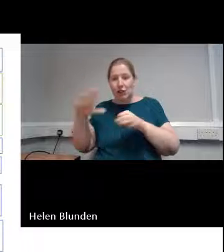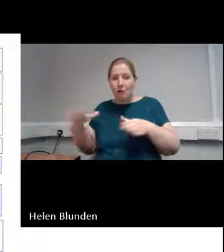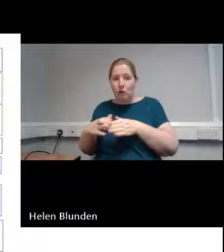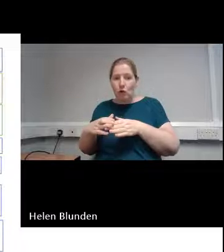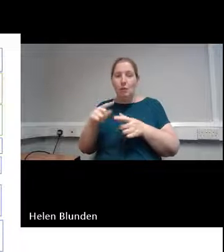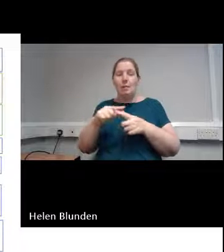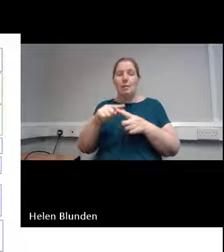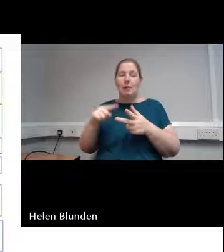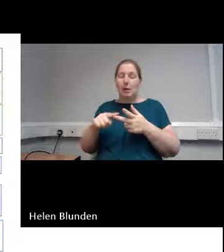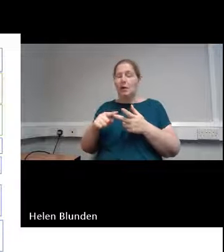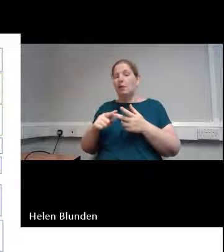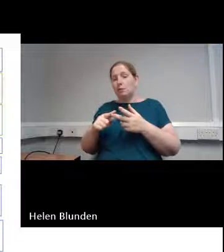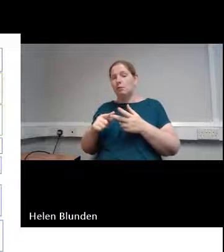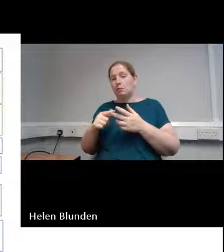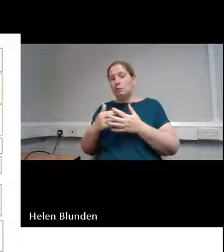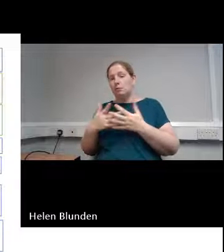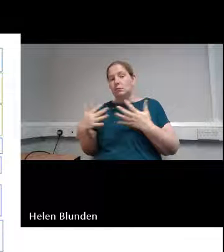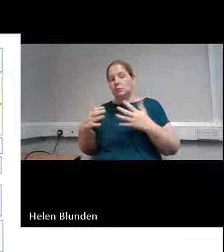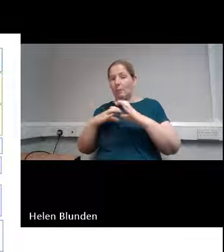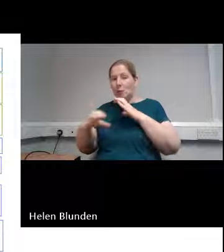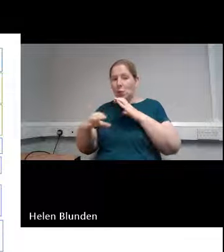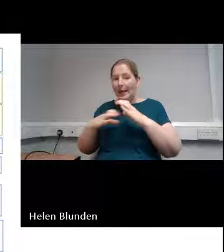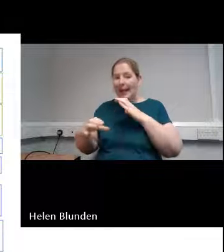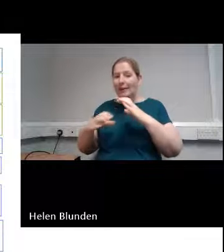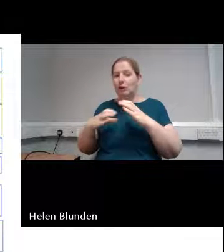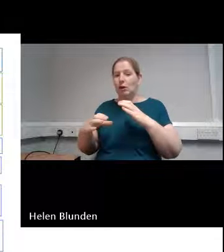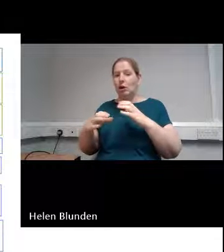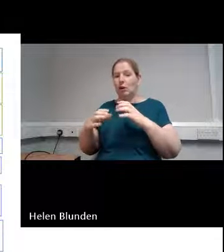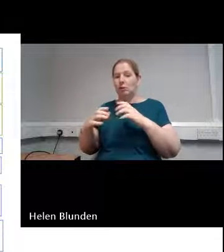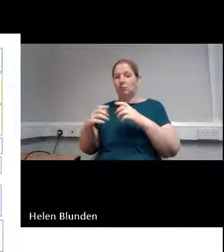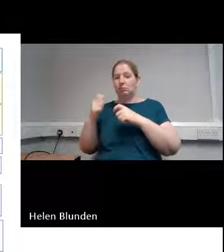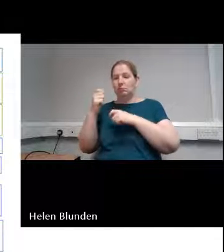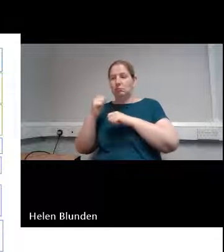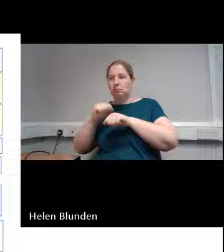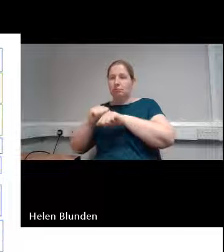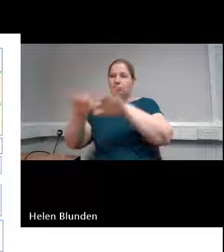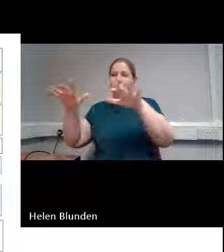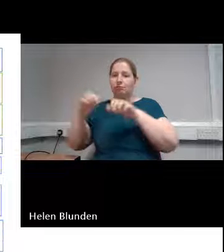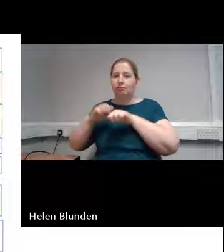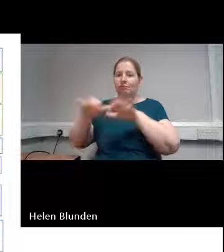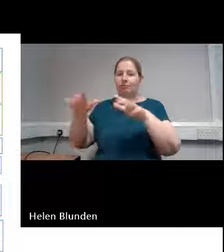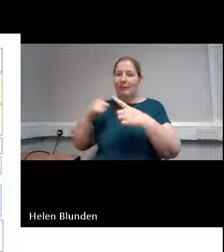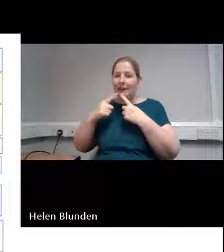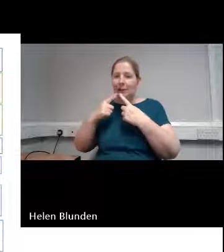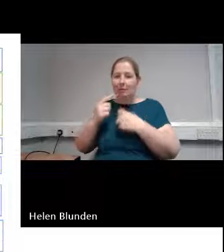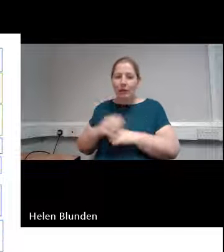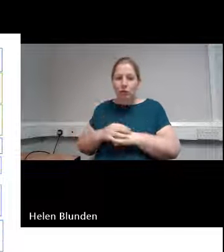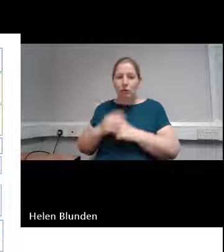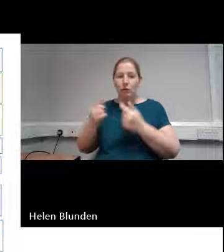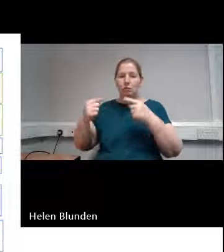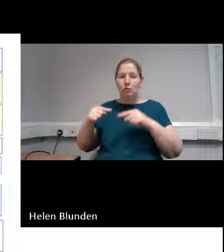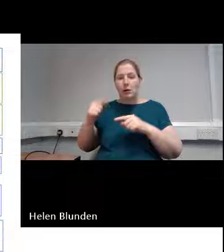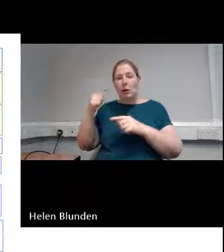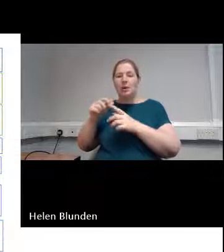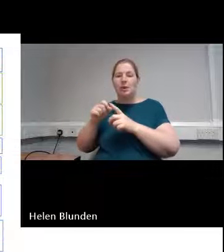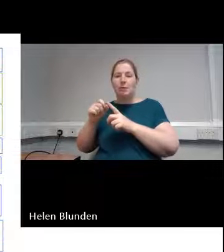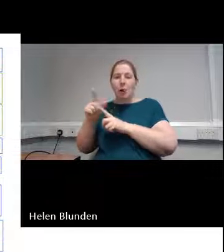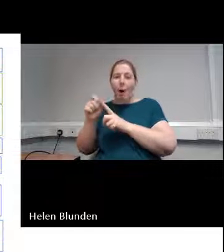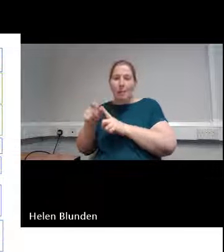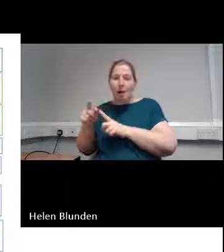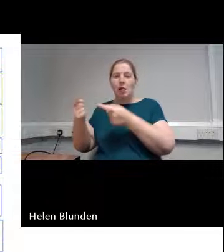have a lot of emphasis on communication and comms campaigns, which is the purple bit. And then we're looking at making